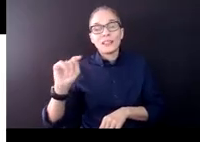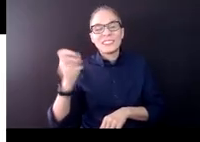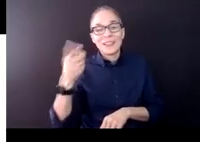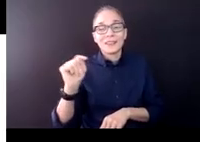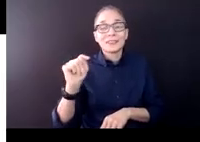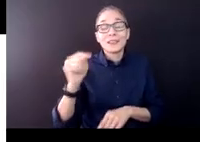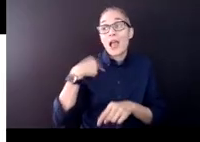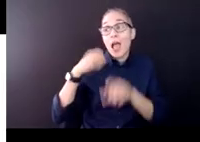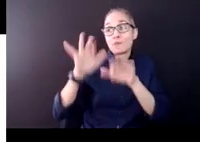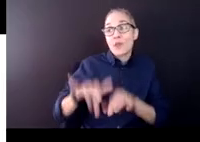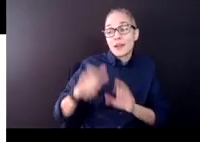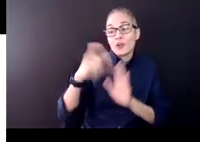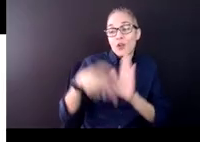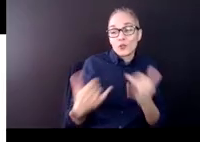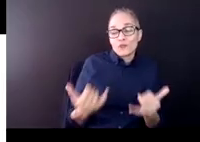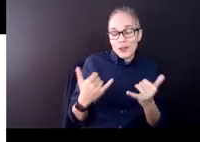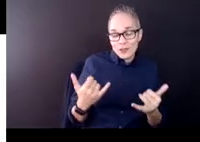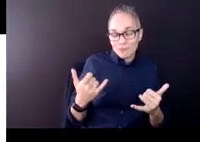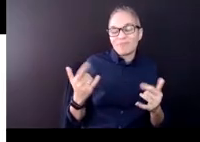drafting an article right now with